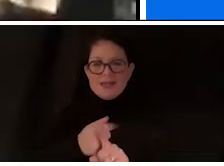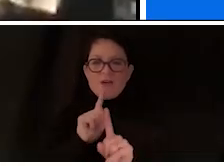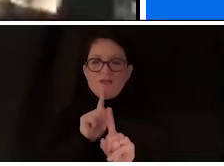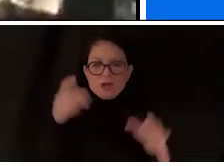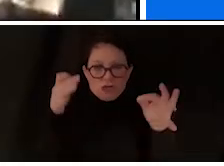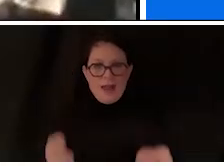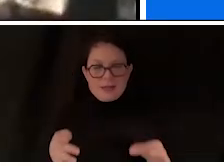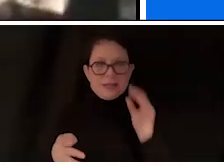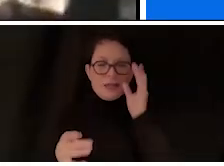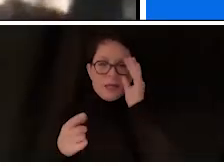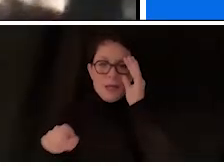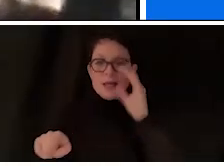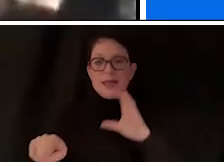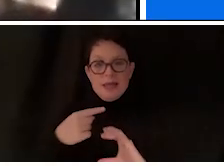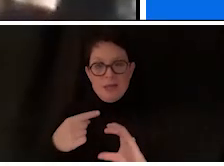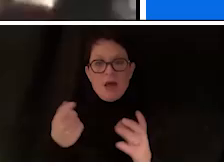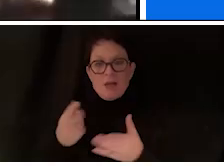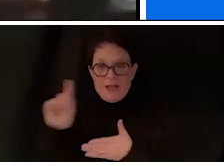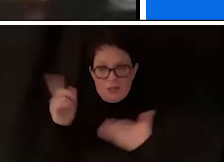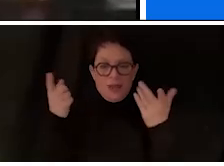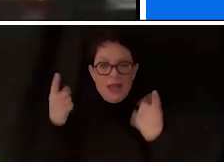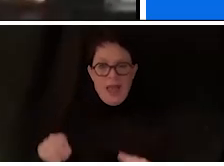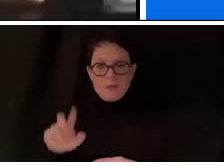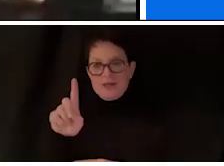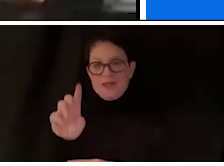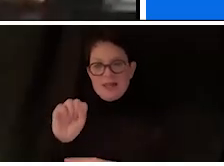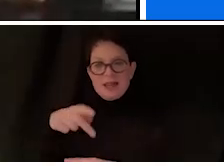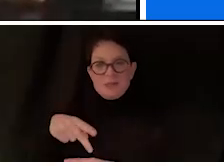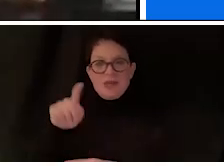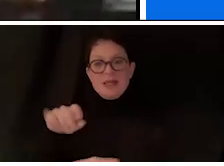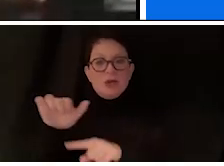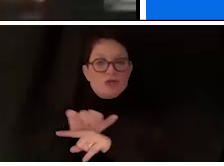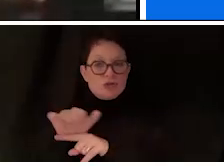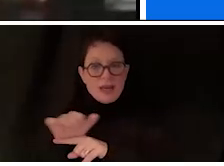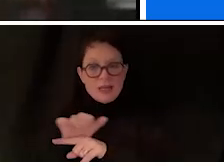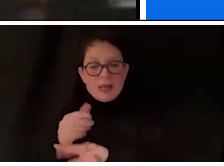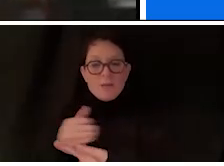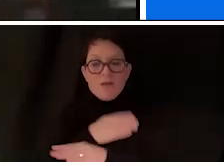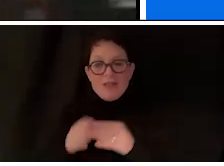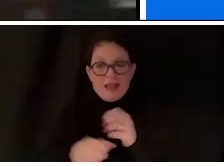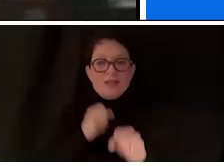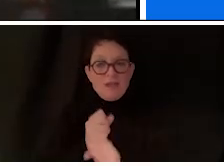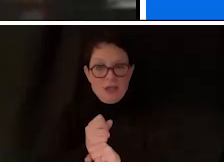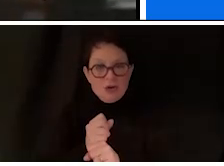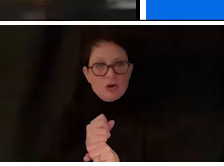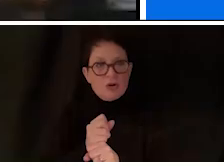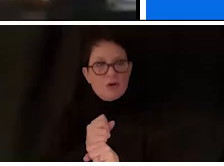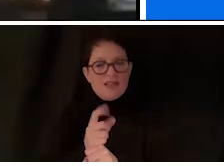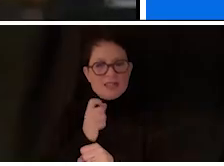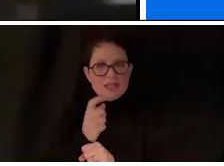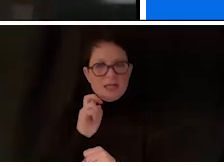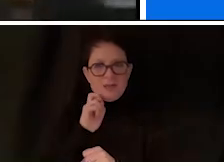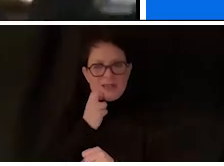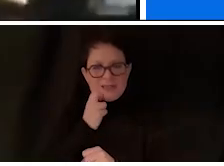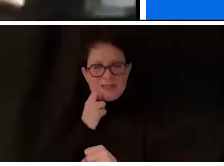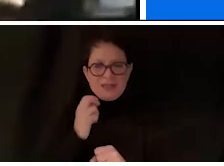We got an email last week about a training that DSPs need to do before the end of the year, which is a little unnerving because